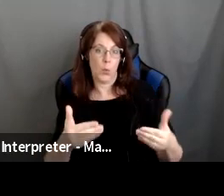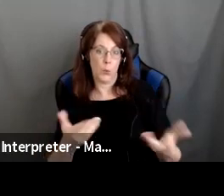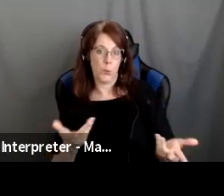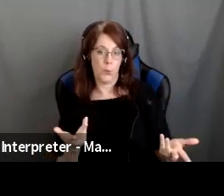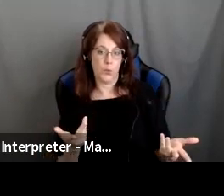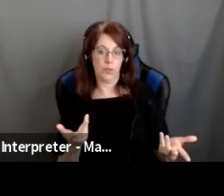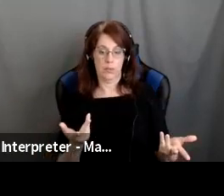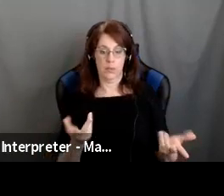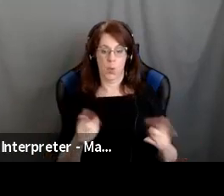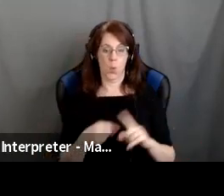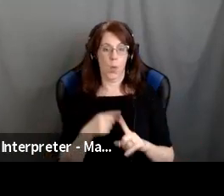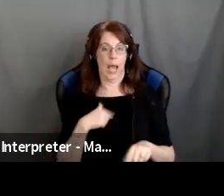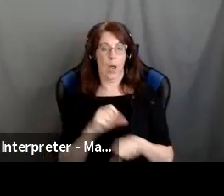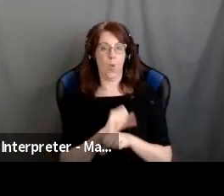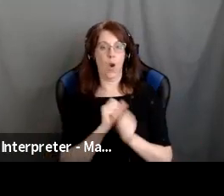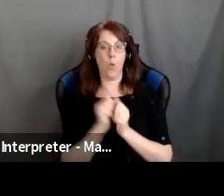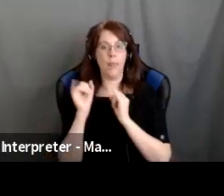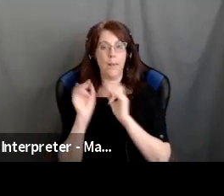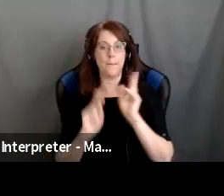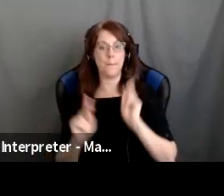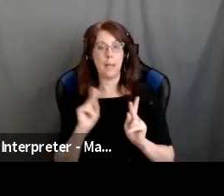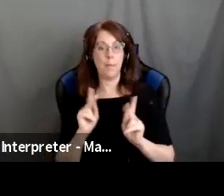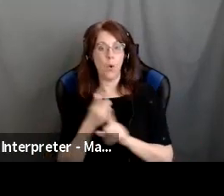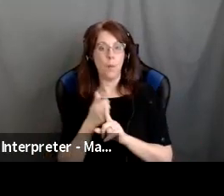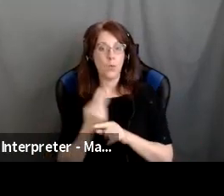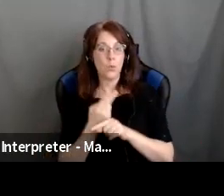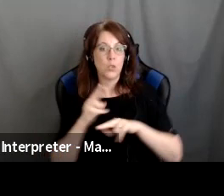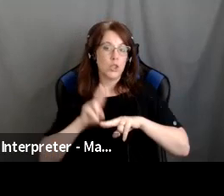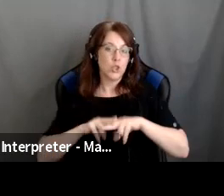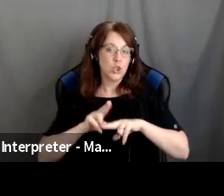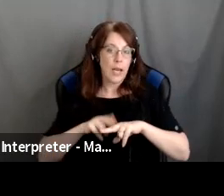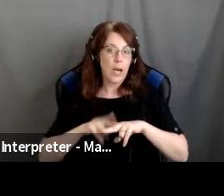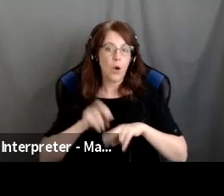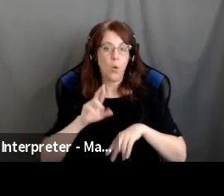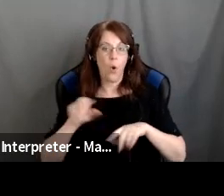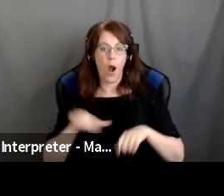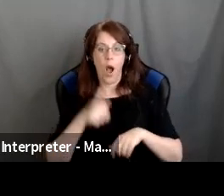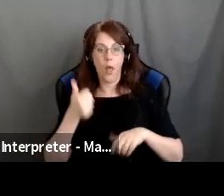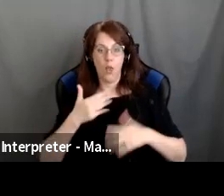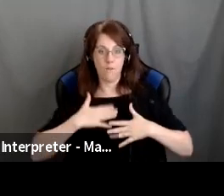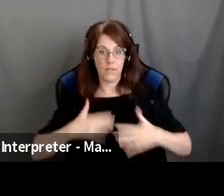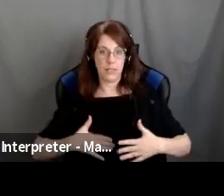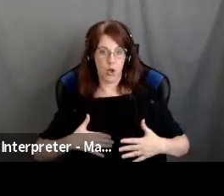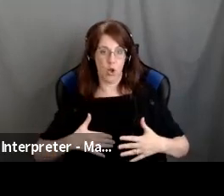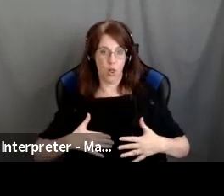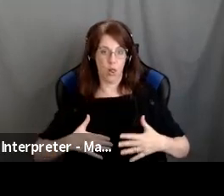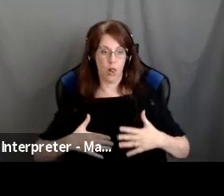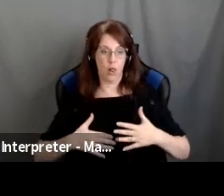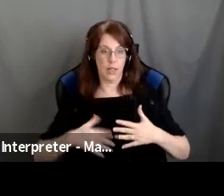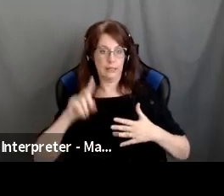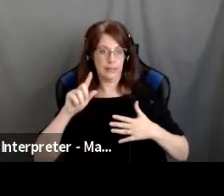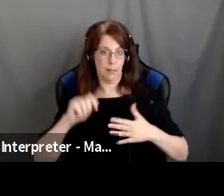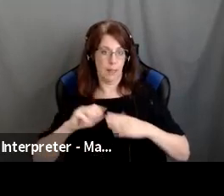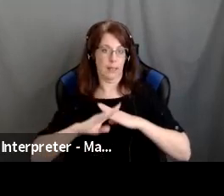So especially when I work with individuals that may use a chair or have other physically inhibiting